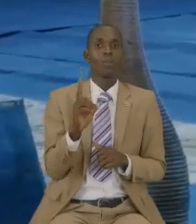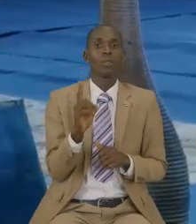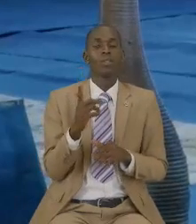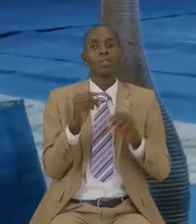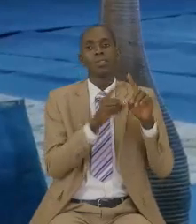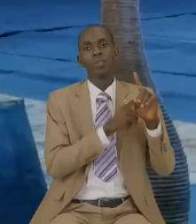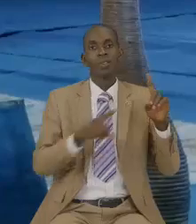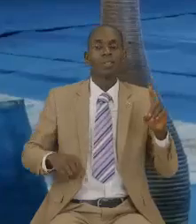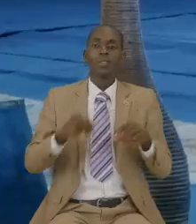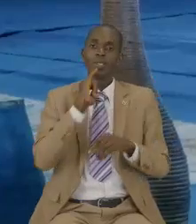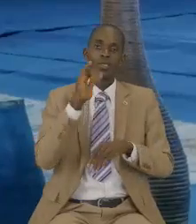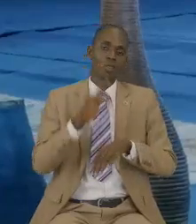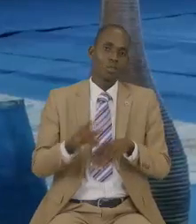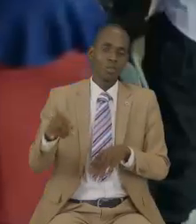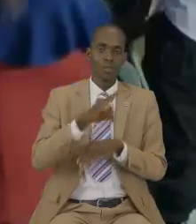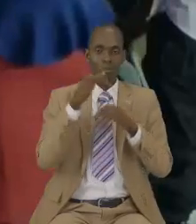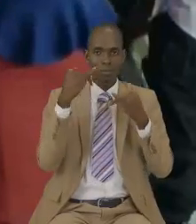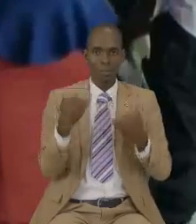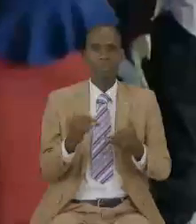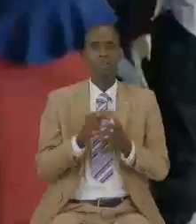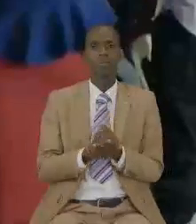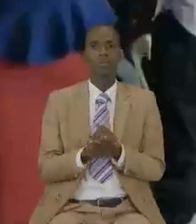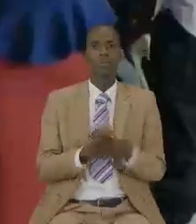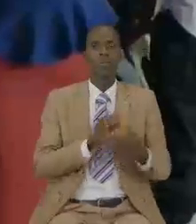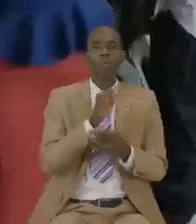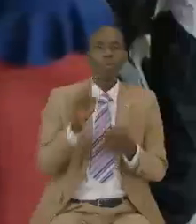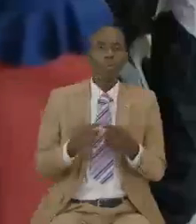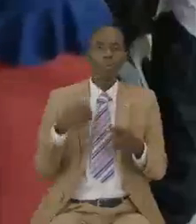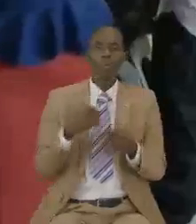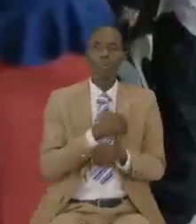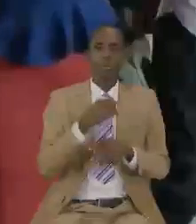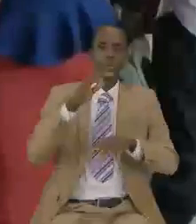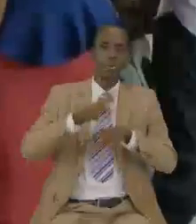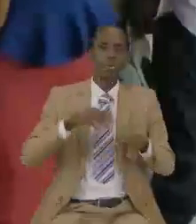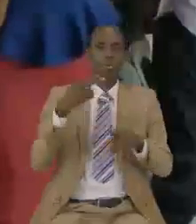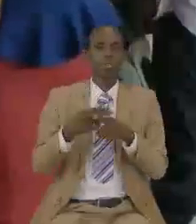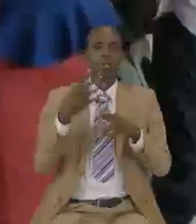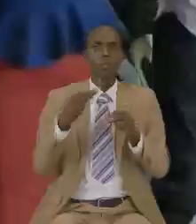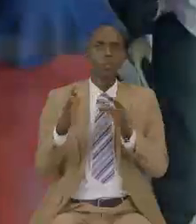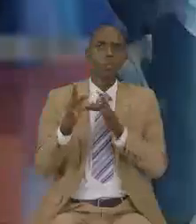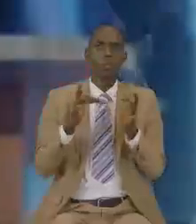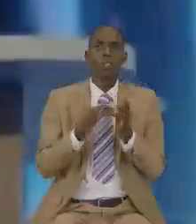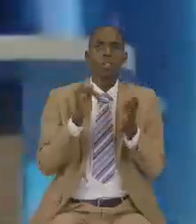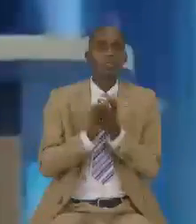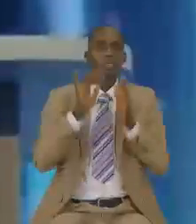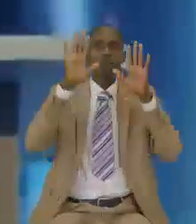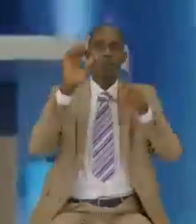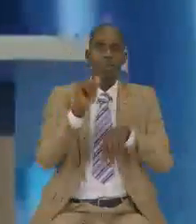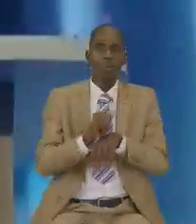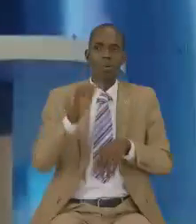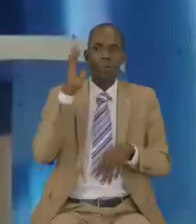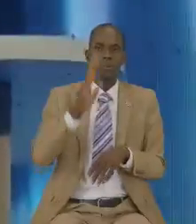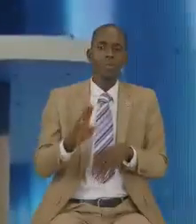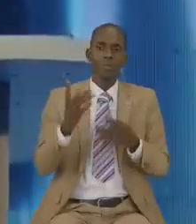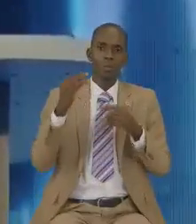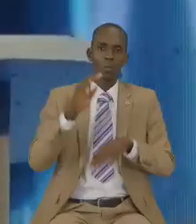Lord is touching you now. When we mention the name of Jesus, that miracle will descend